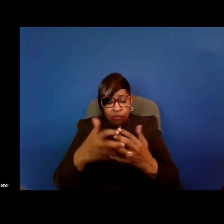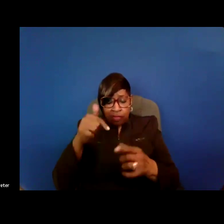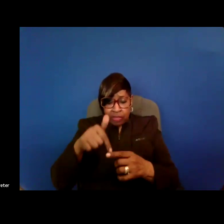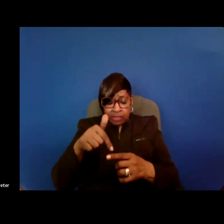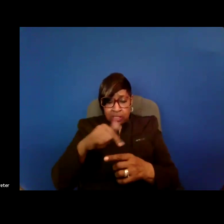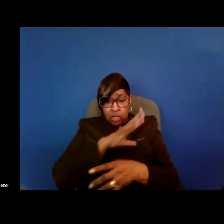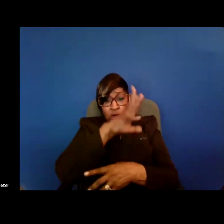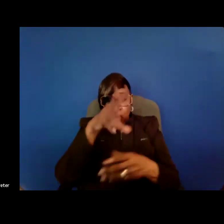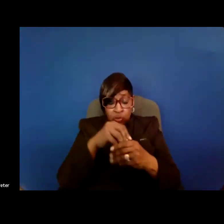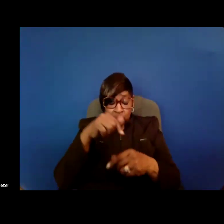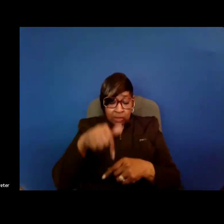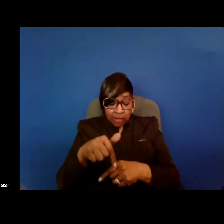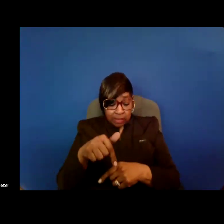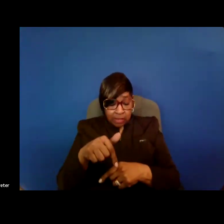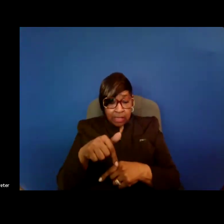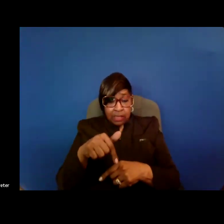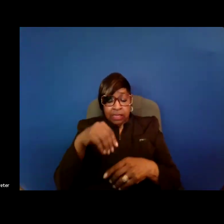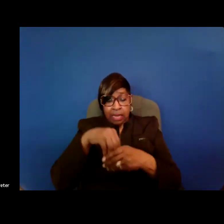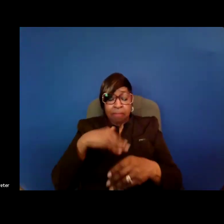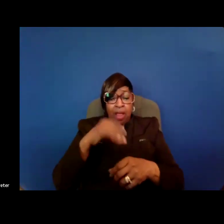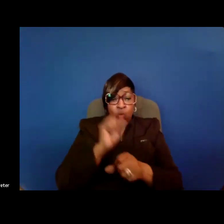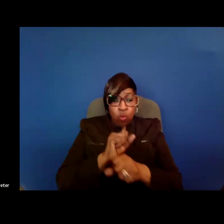in to my work in